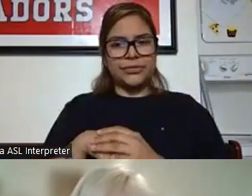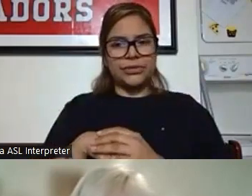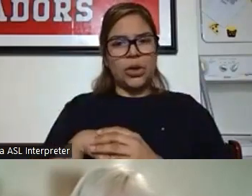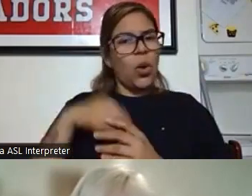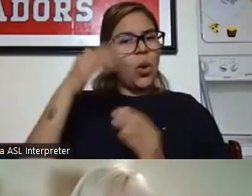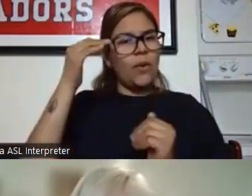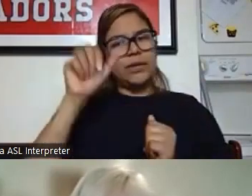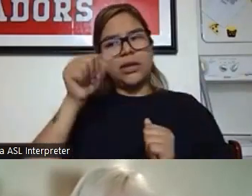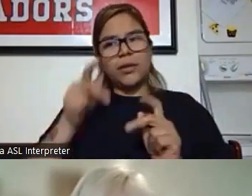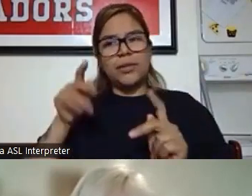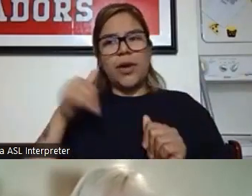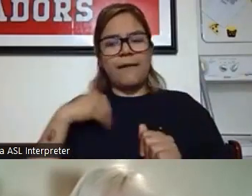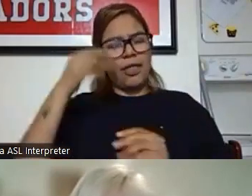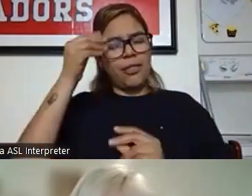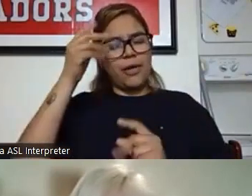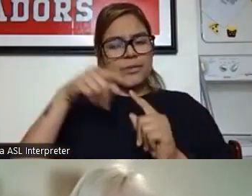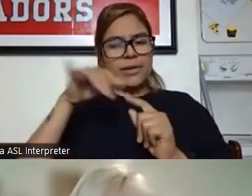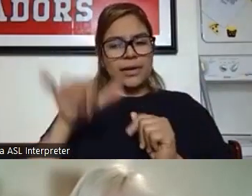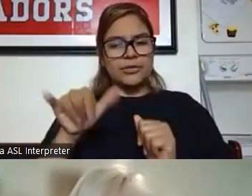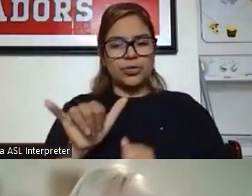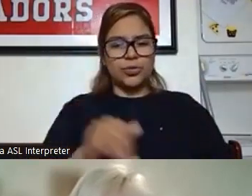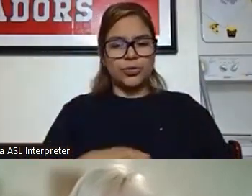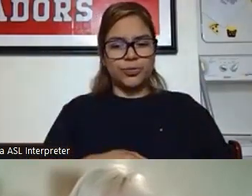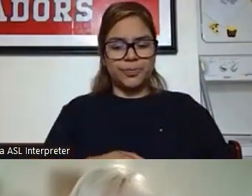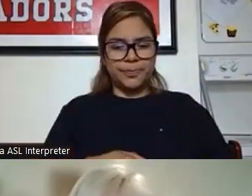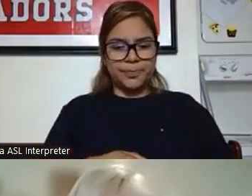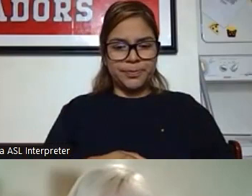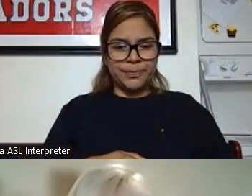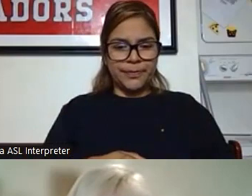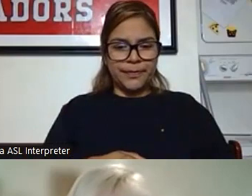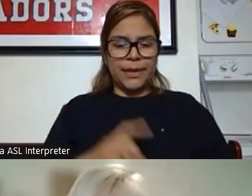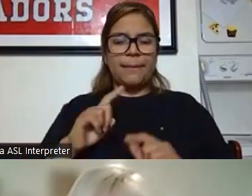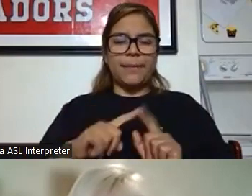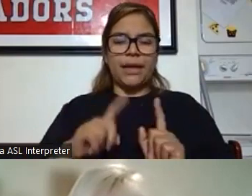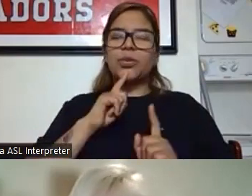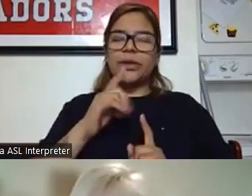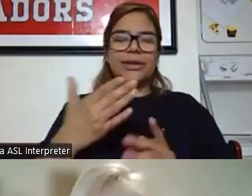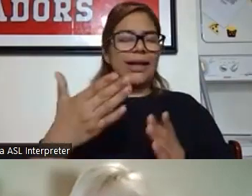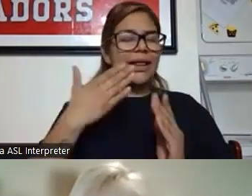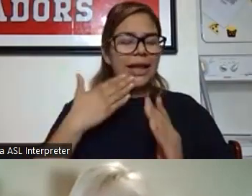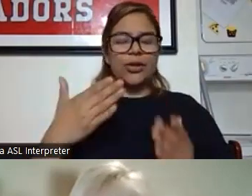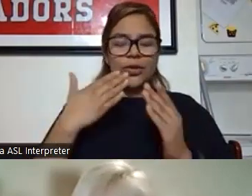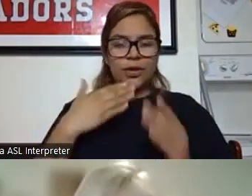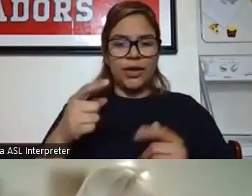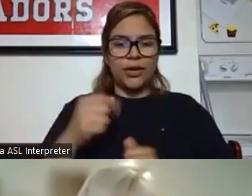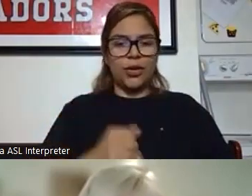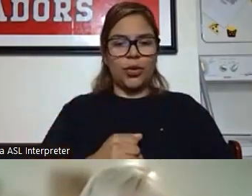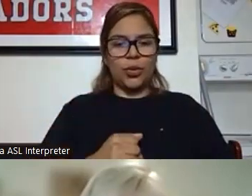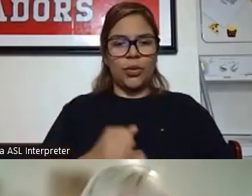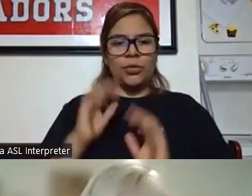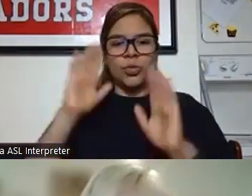that. And that's all I have to say for right now, but fantastic meeting. I'm glad I got to join for the second half. Thanks,